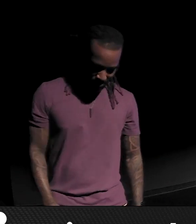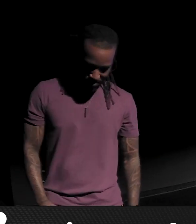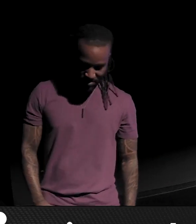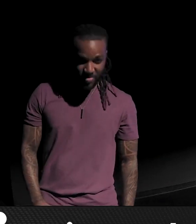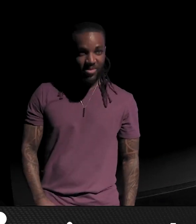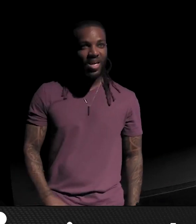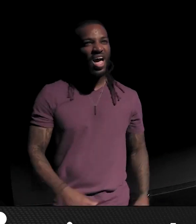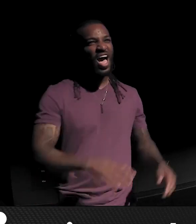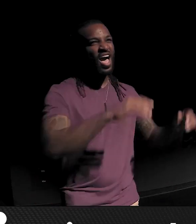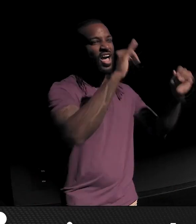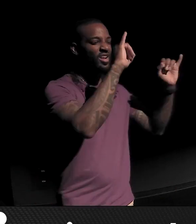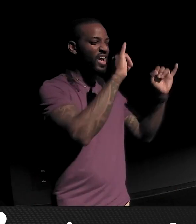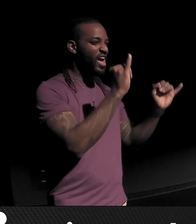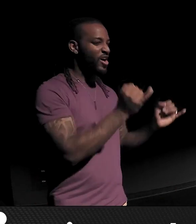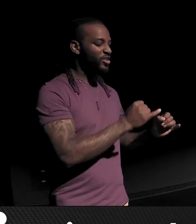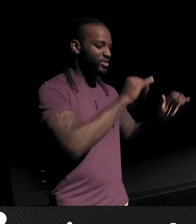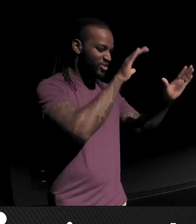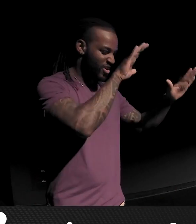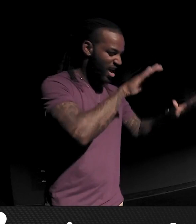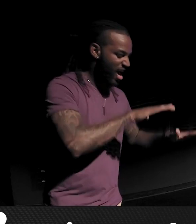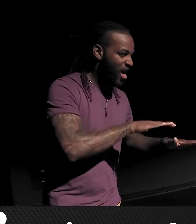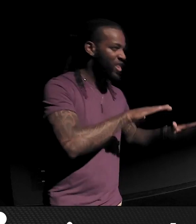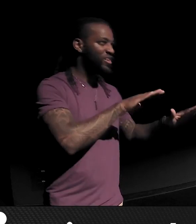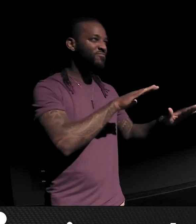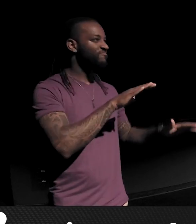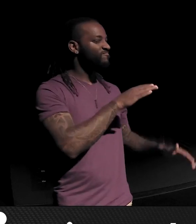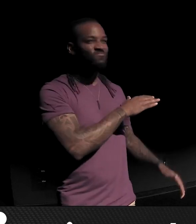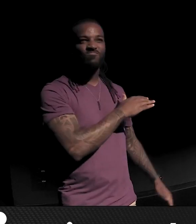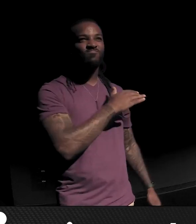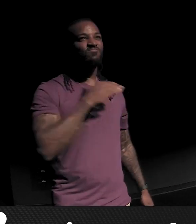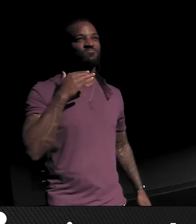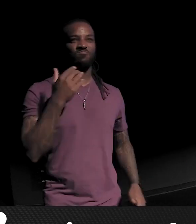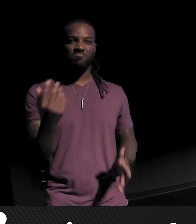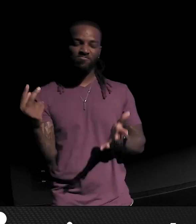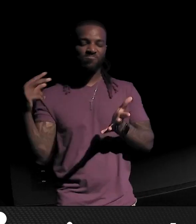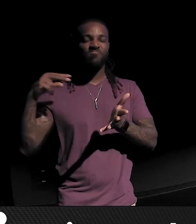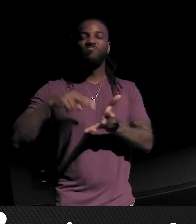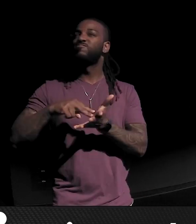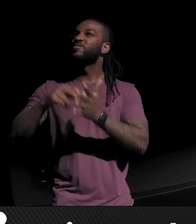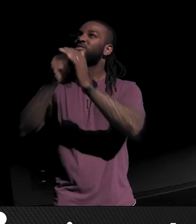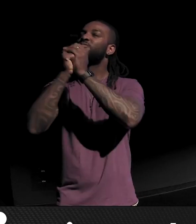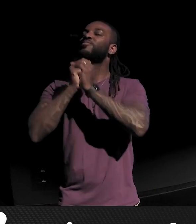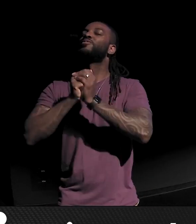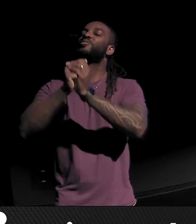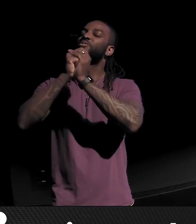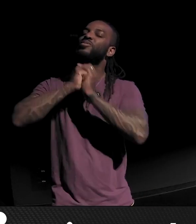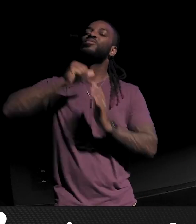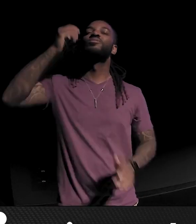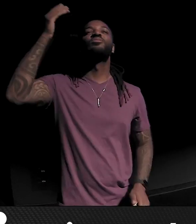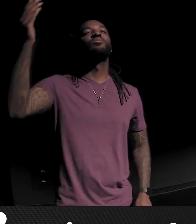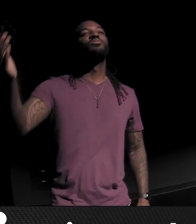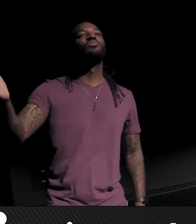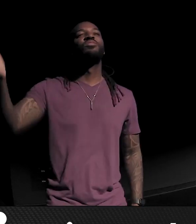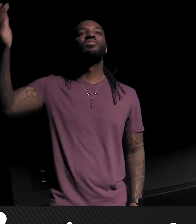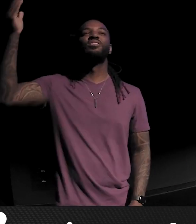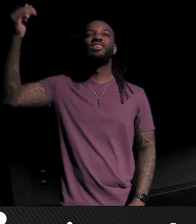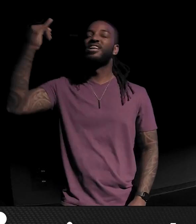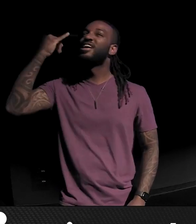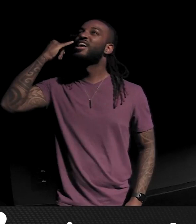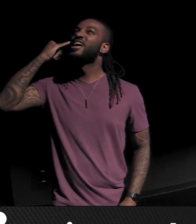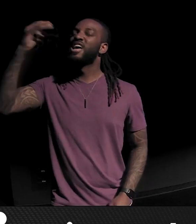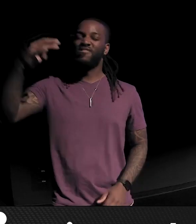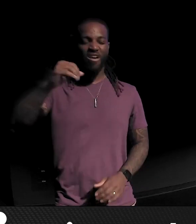No, I won't bow to idols. I stand strong and worship you. And if it puts